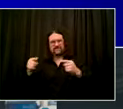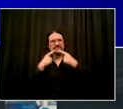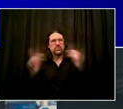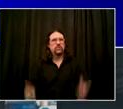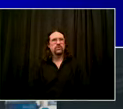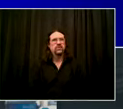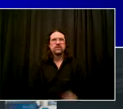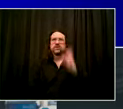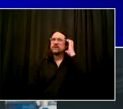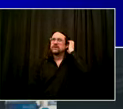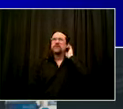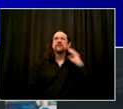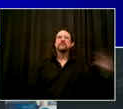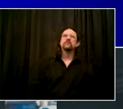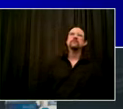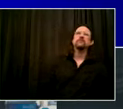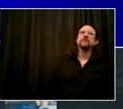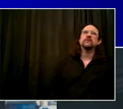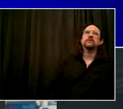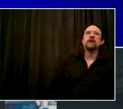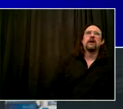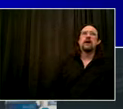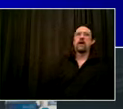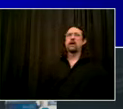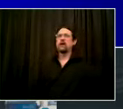social distancing. So let's double down and let's